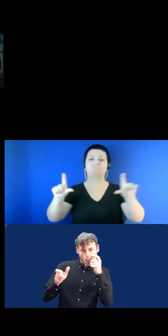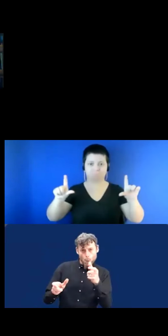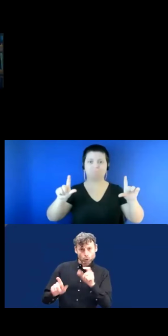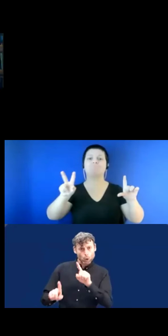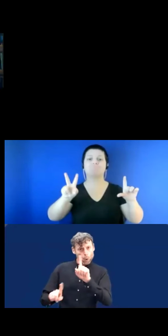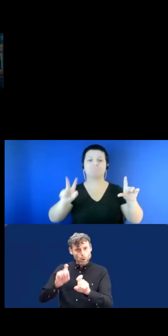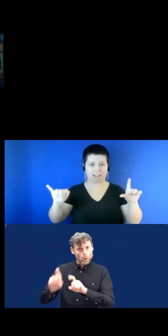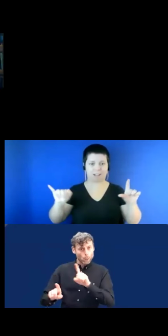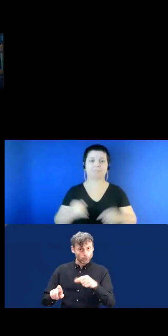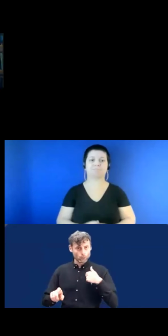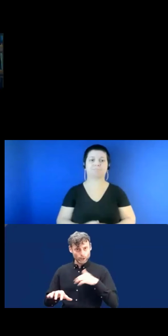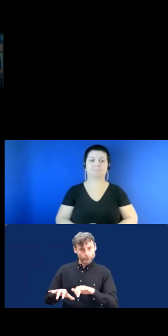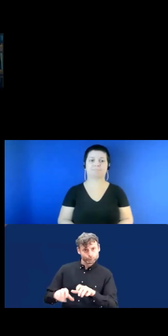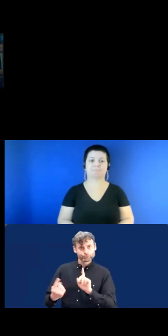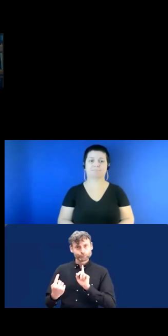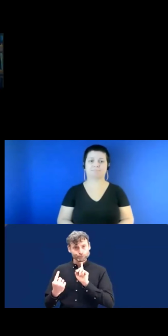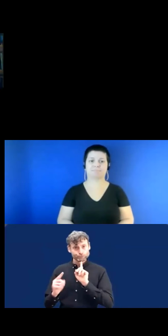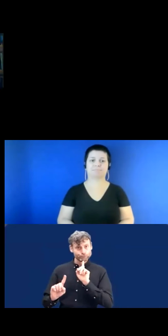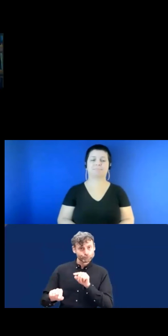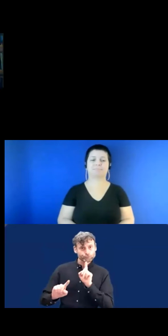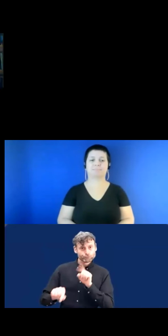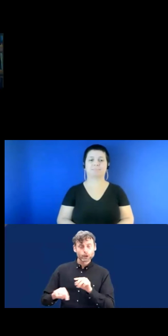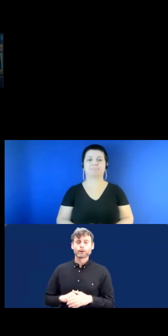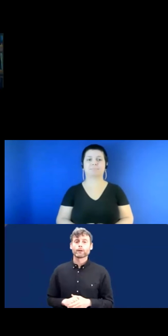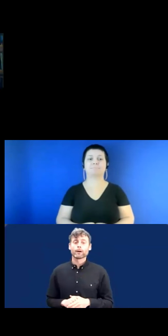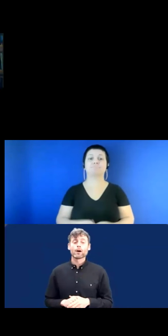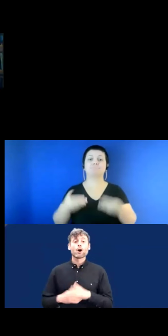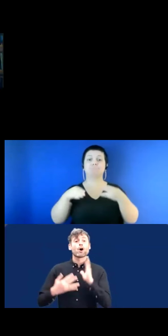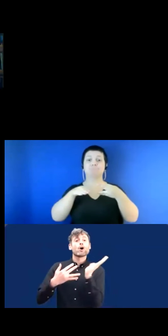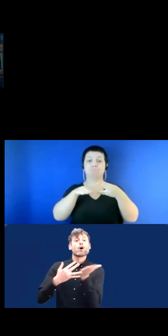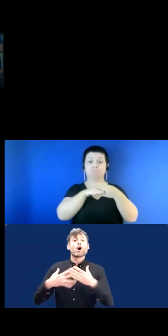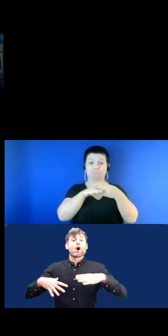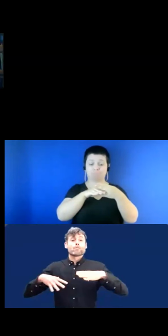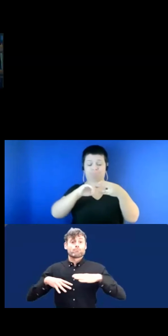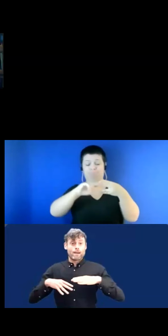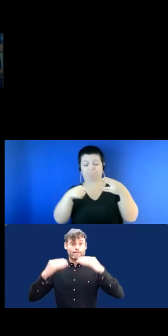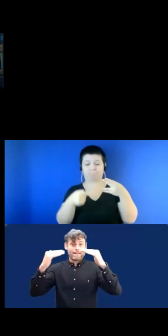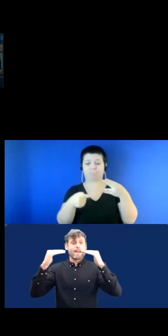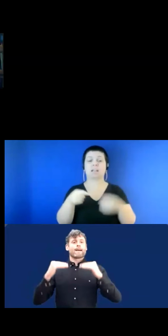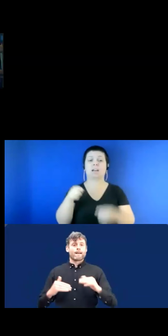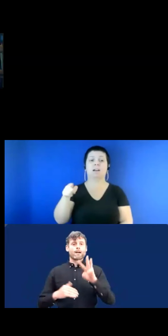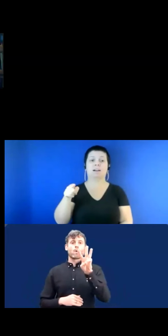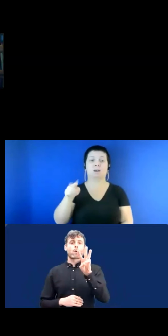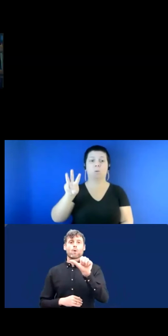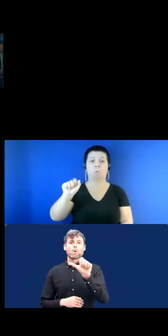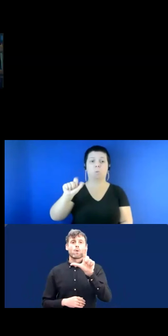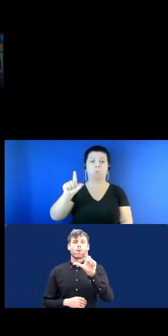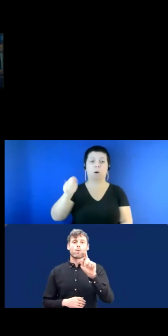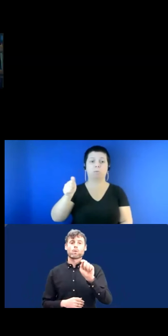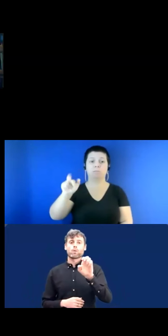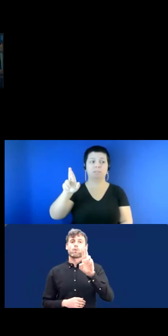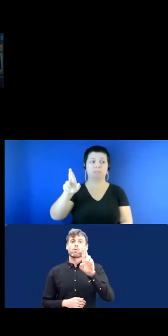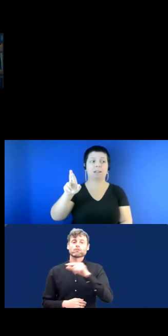After the break, Walter Wittich will give you his own interpretation of 3 studies on